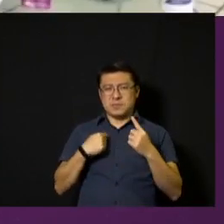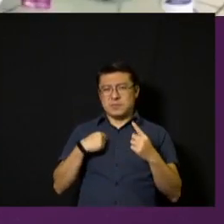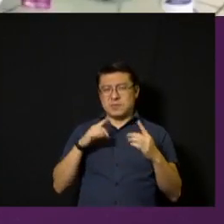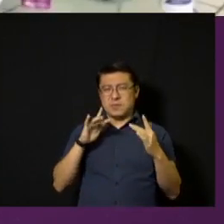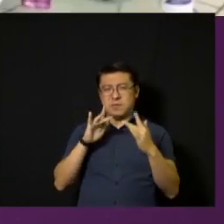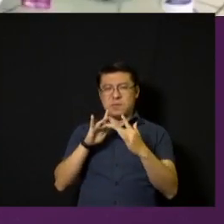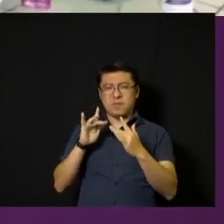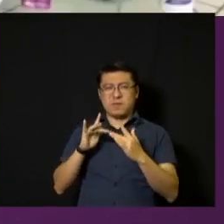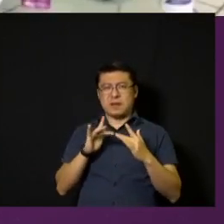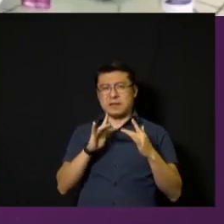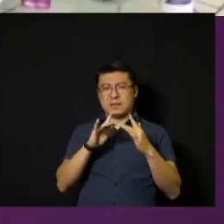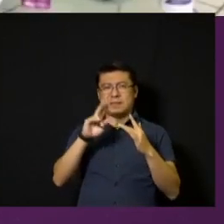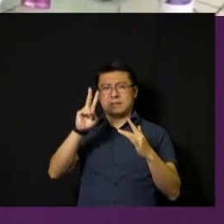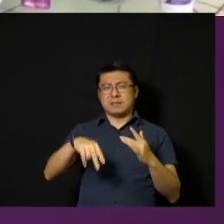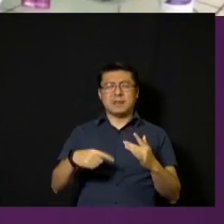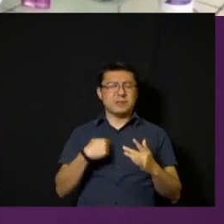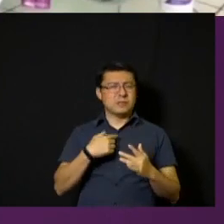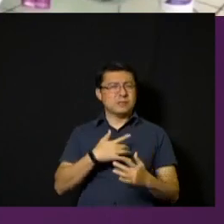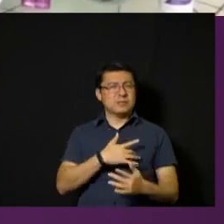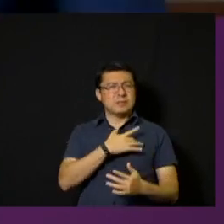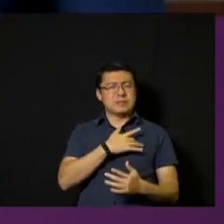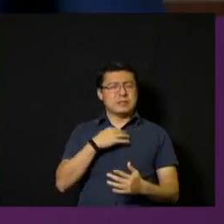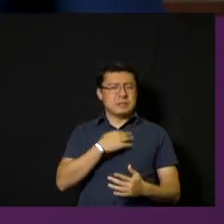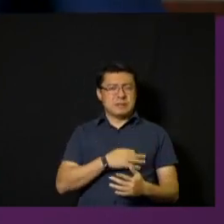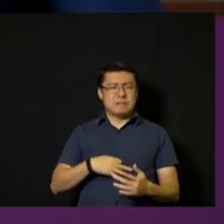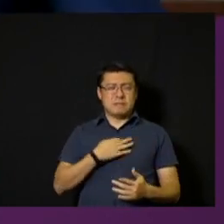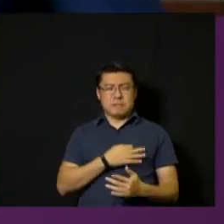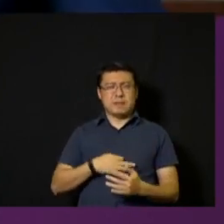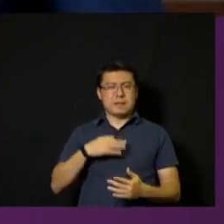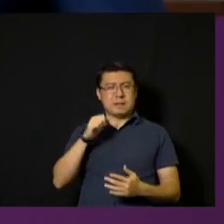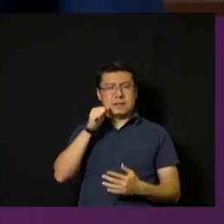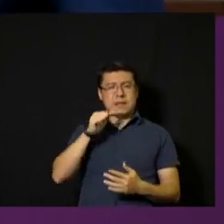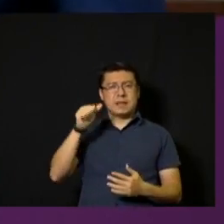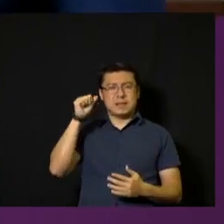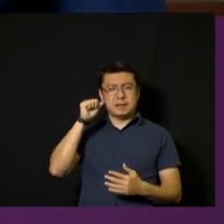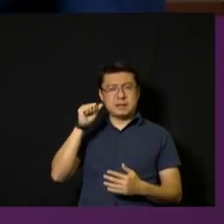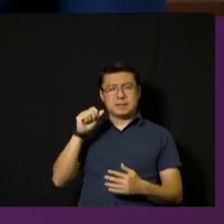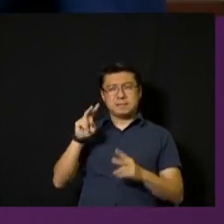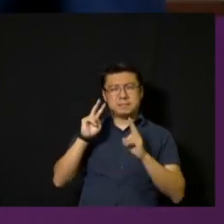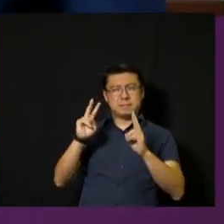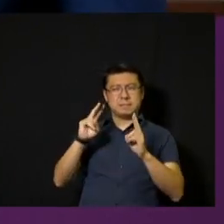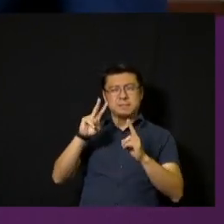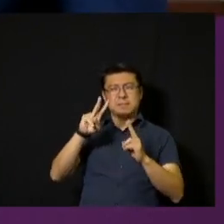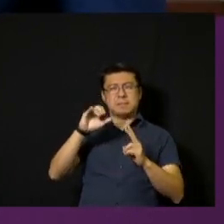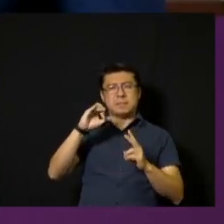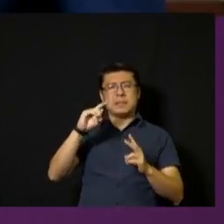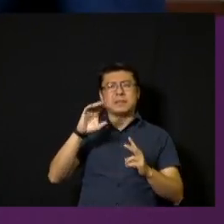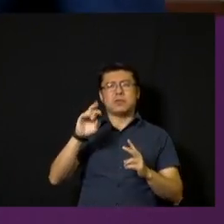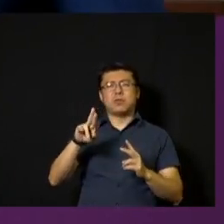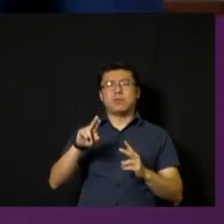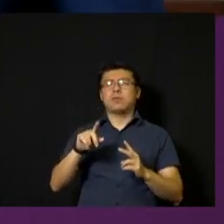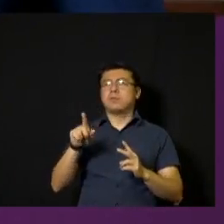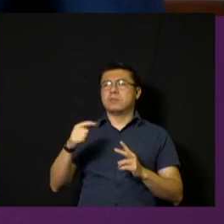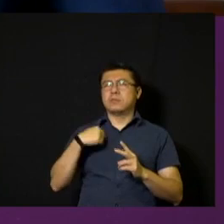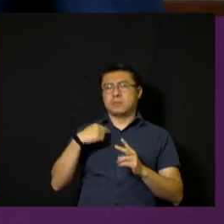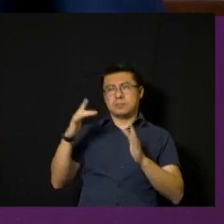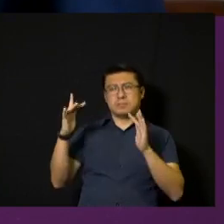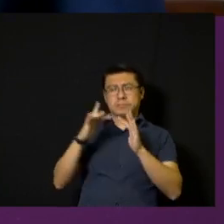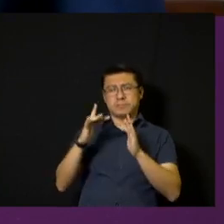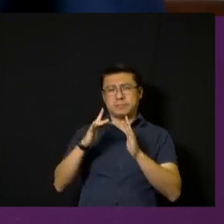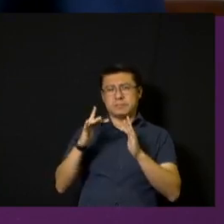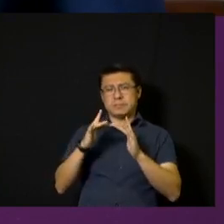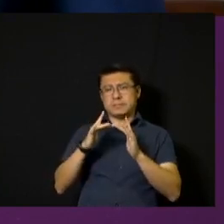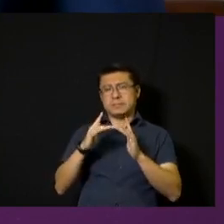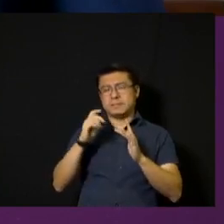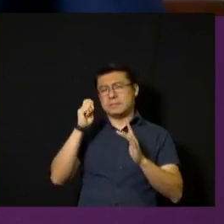thinking on this thing that really makes me happy. Yesterday I was listening to Victor Correa, and I connected